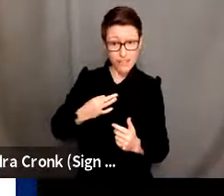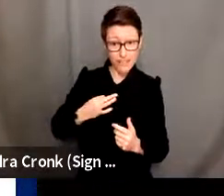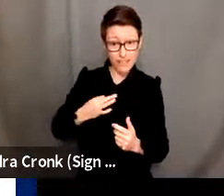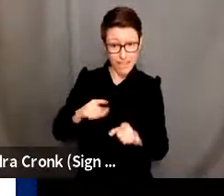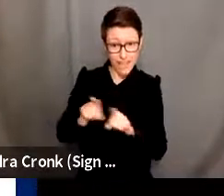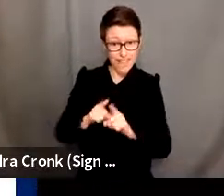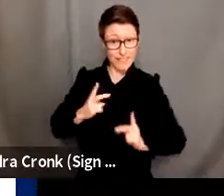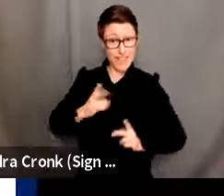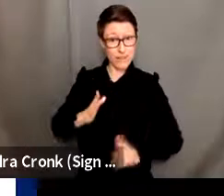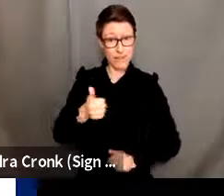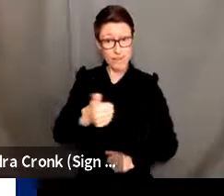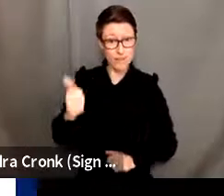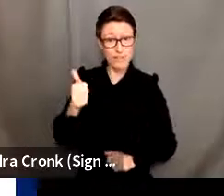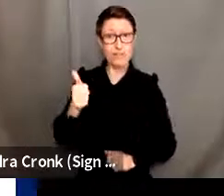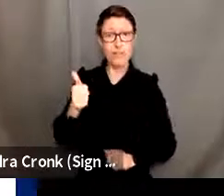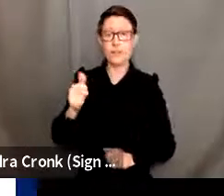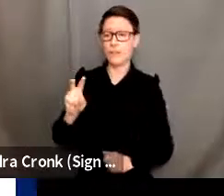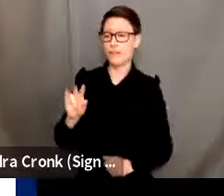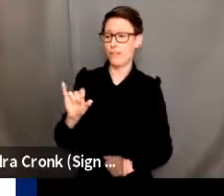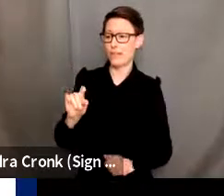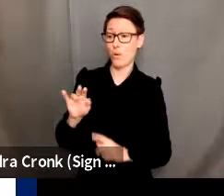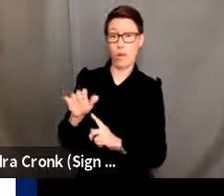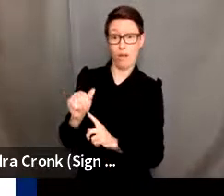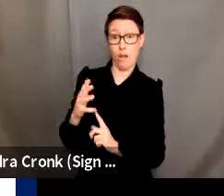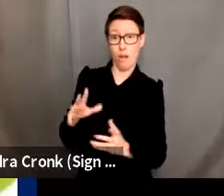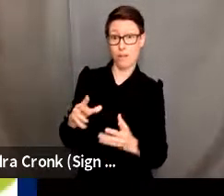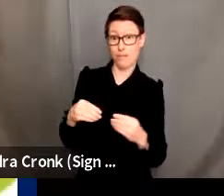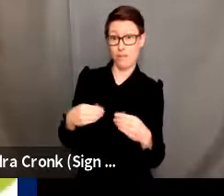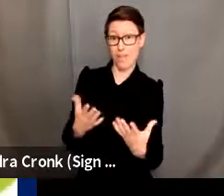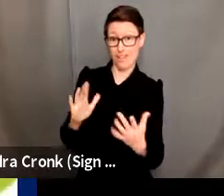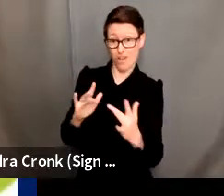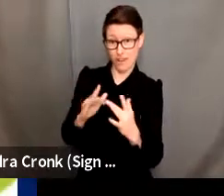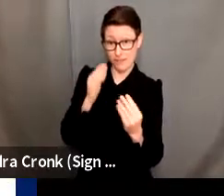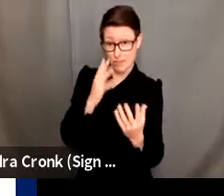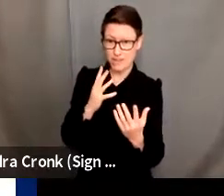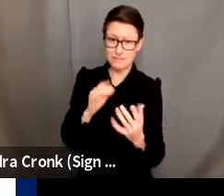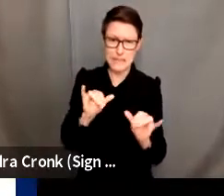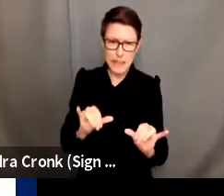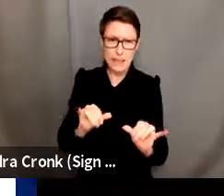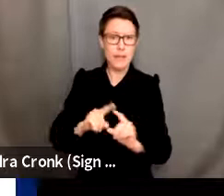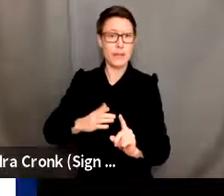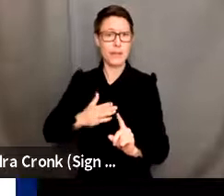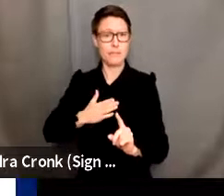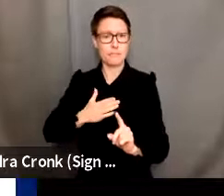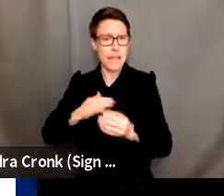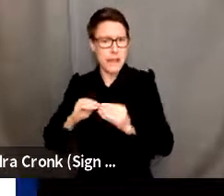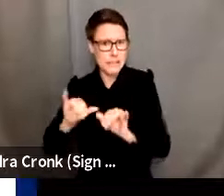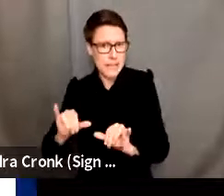contact information that Victoria provided would be the one that would be there. But my number is the same one,